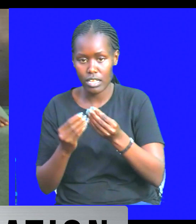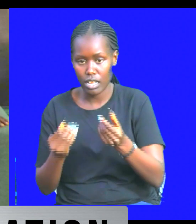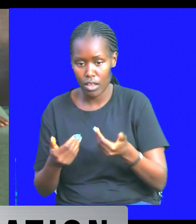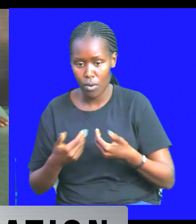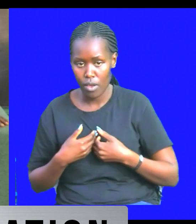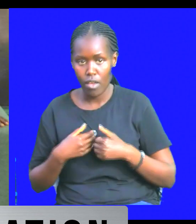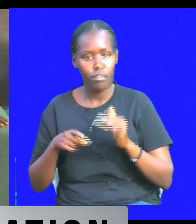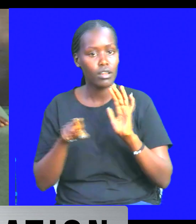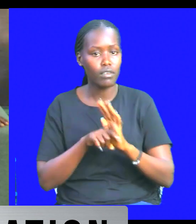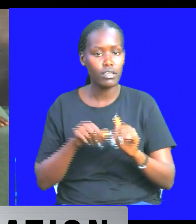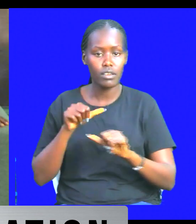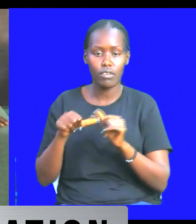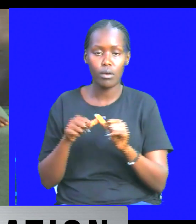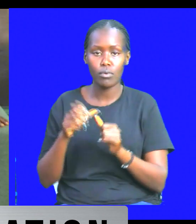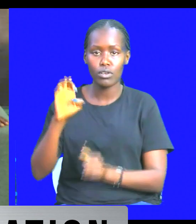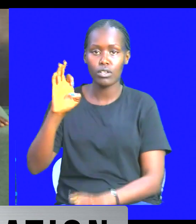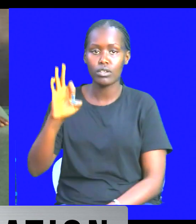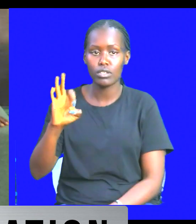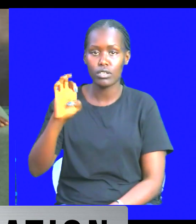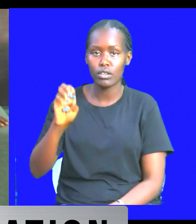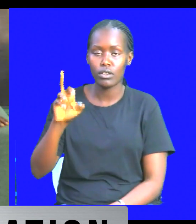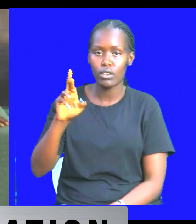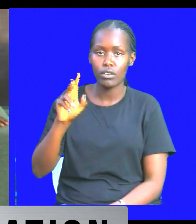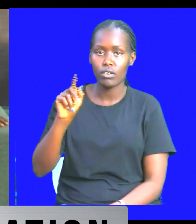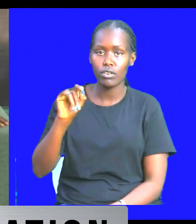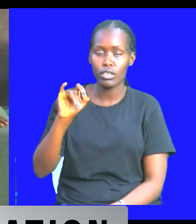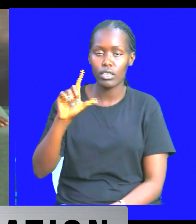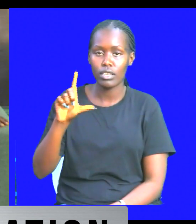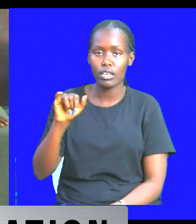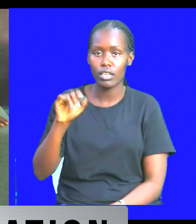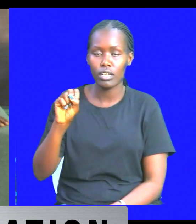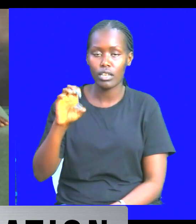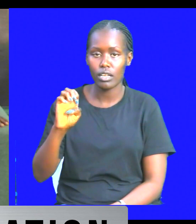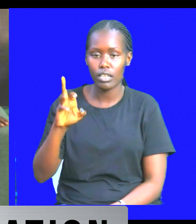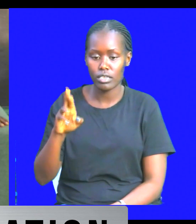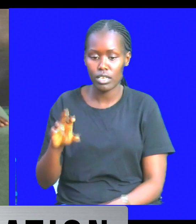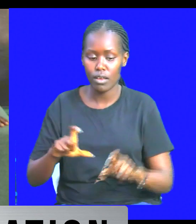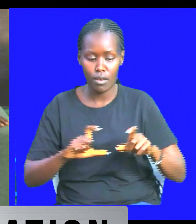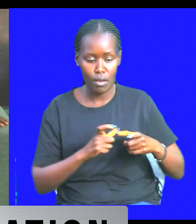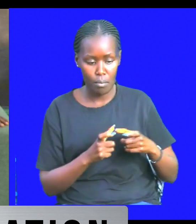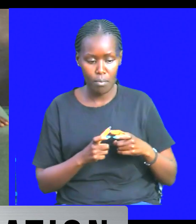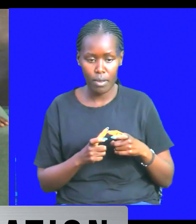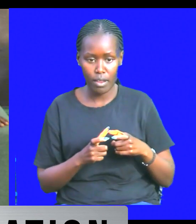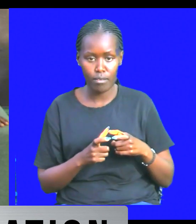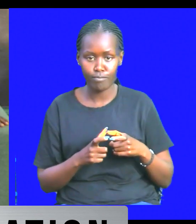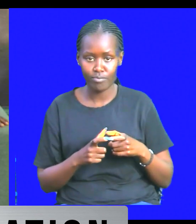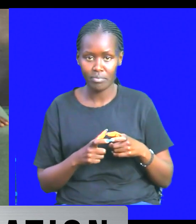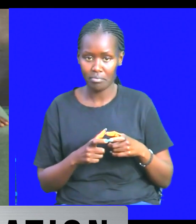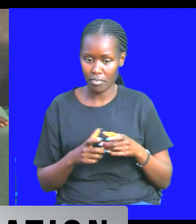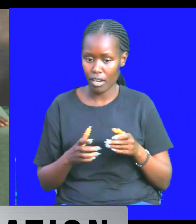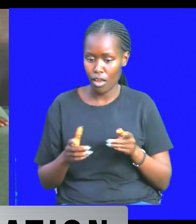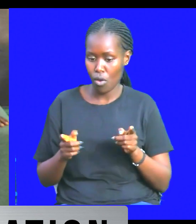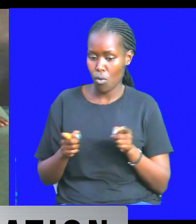fertilizer. And then at one point, the media almost landed in trouble